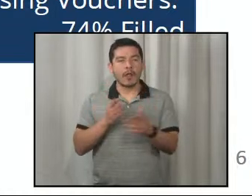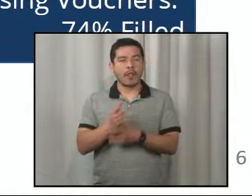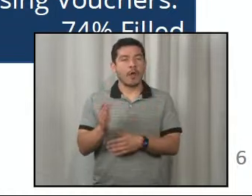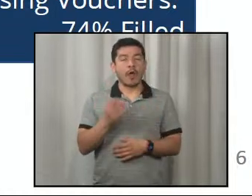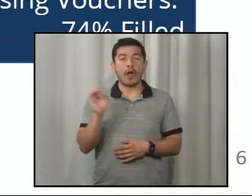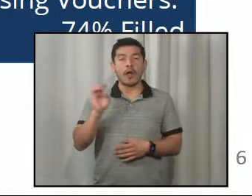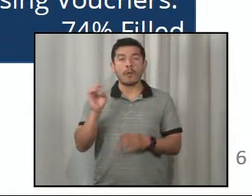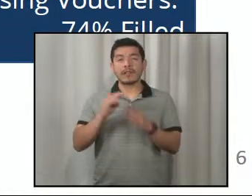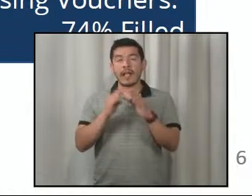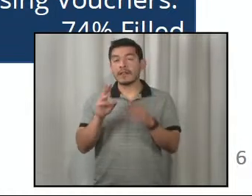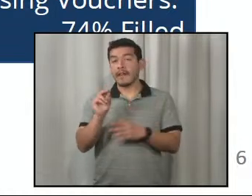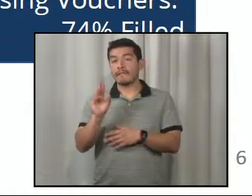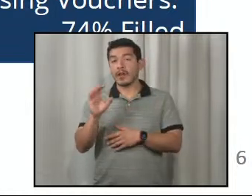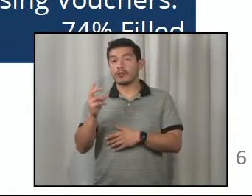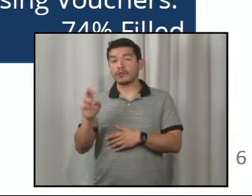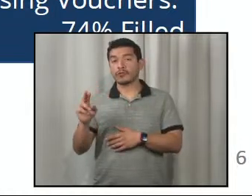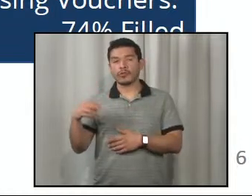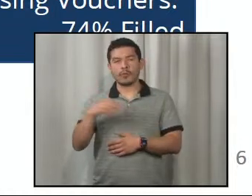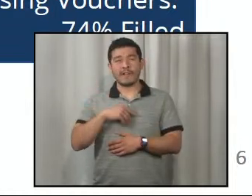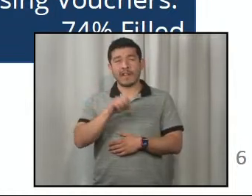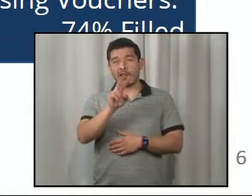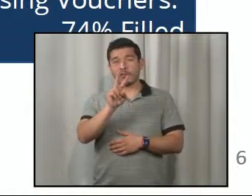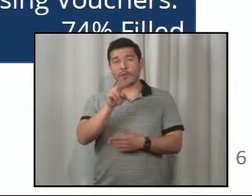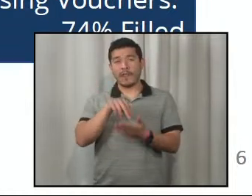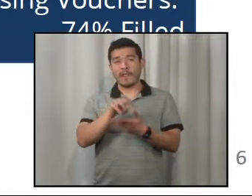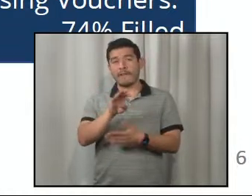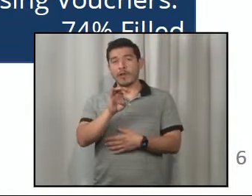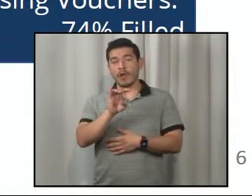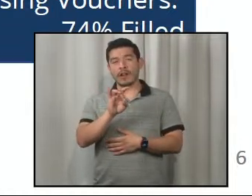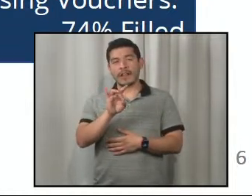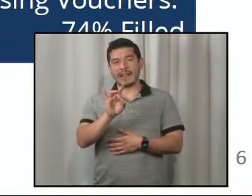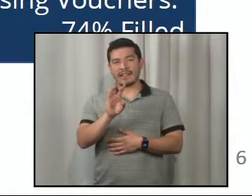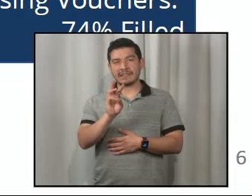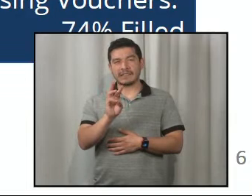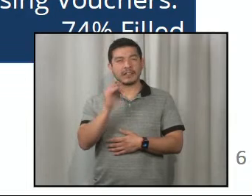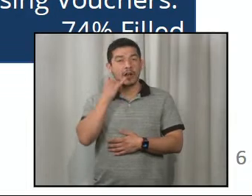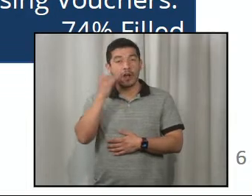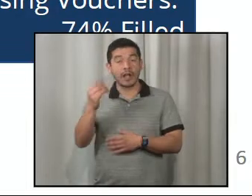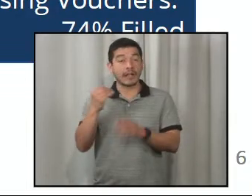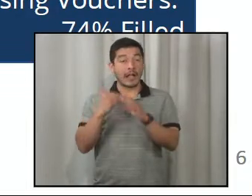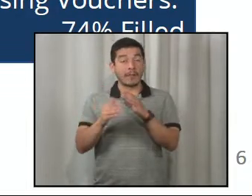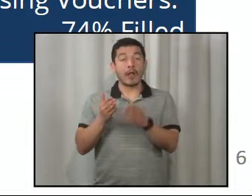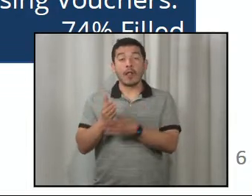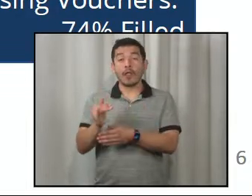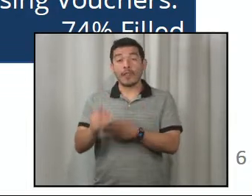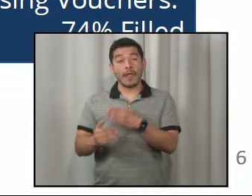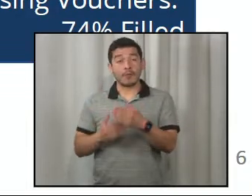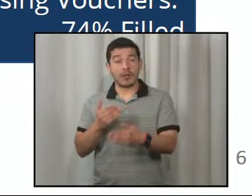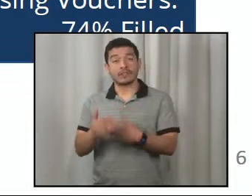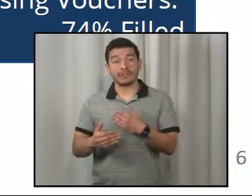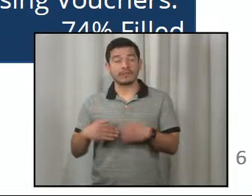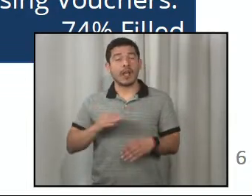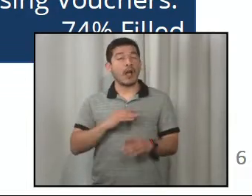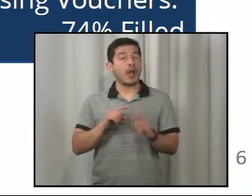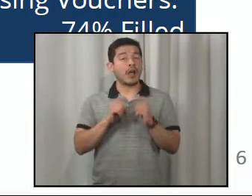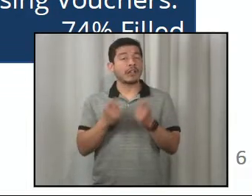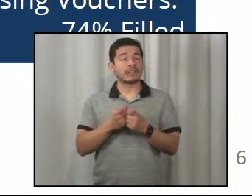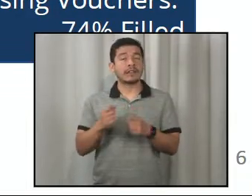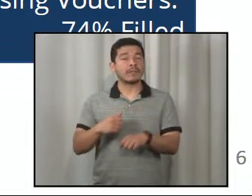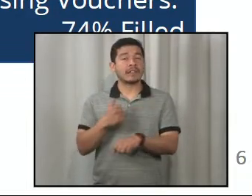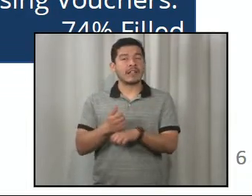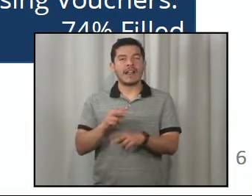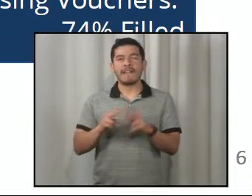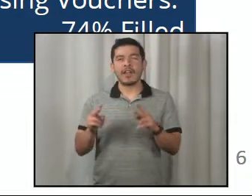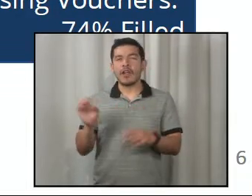housing vouchers. We've had 2,486 calls and emails through that process. Our team set up a very emergency